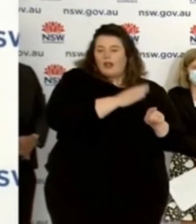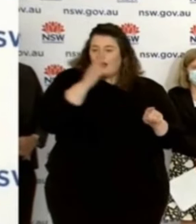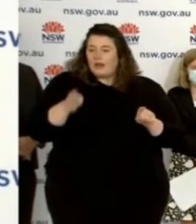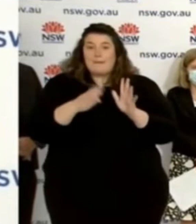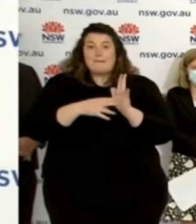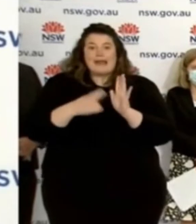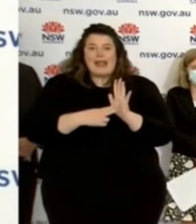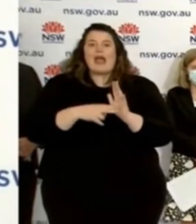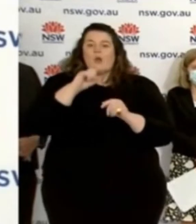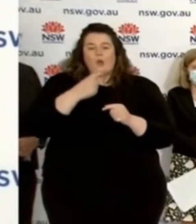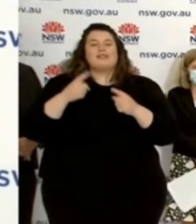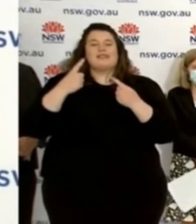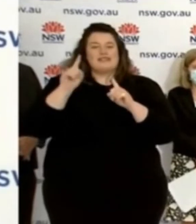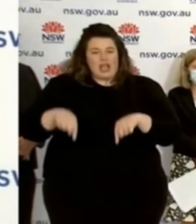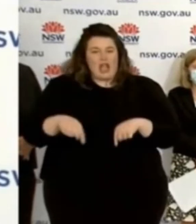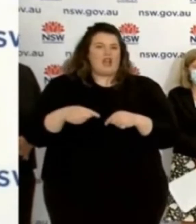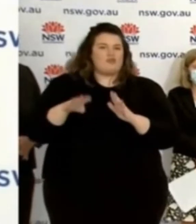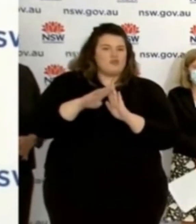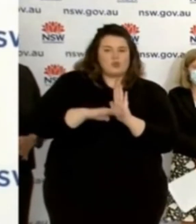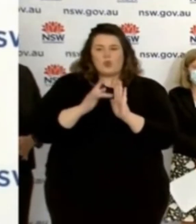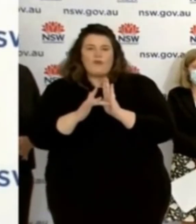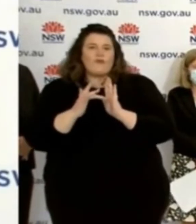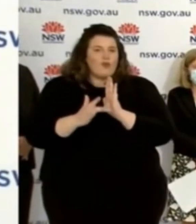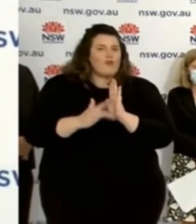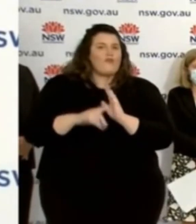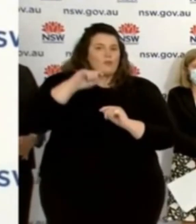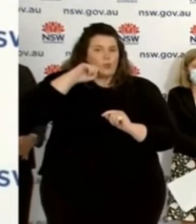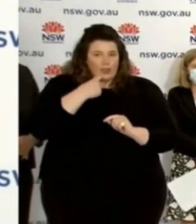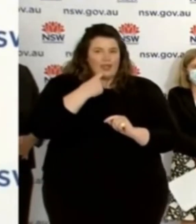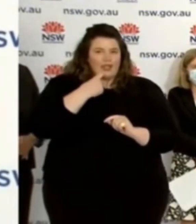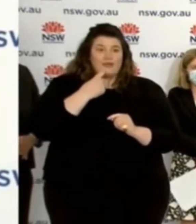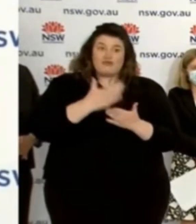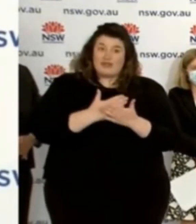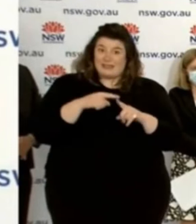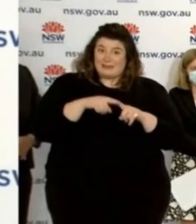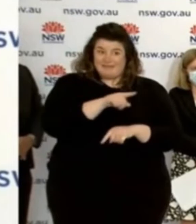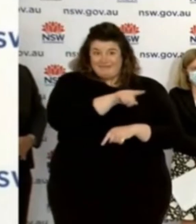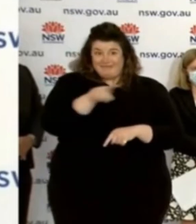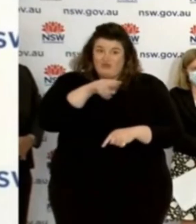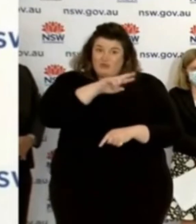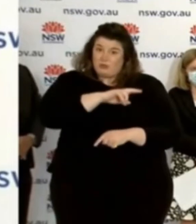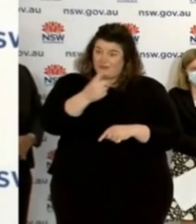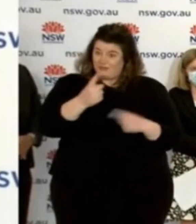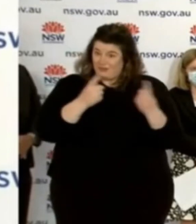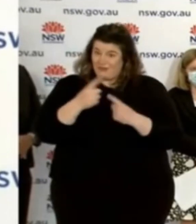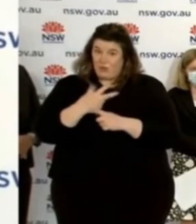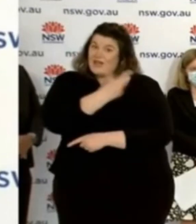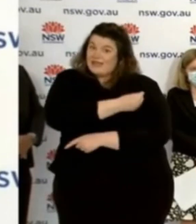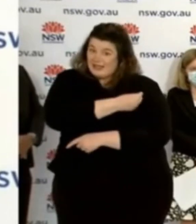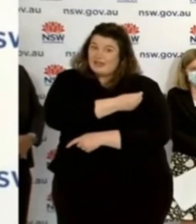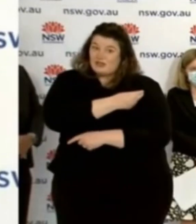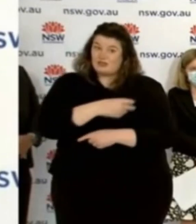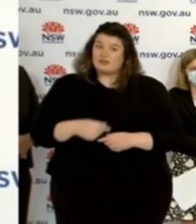that. It's really up to how quickly people get vaccinated and how many people come forward for that vaccine. But the freedoms will